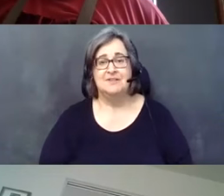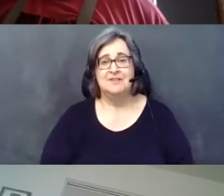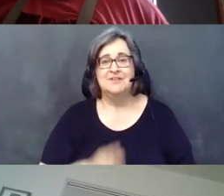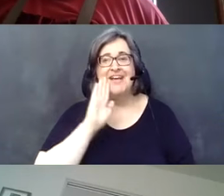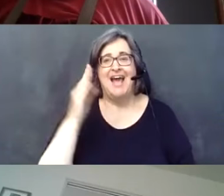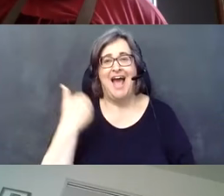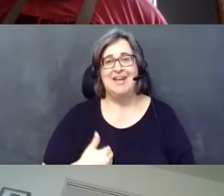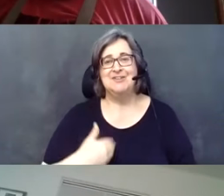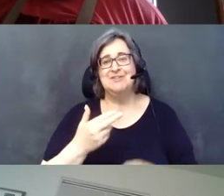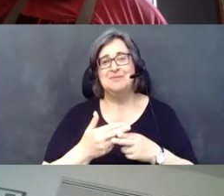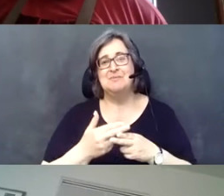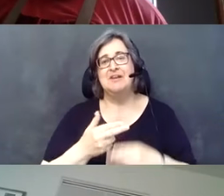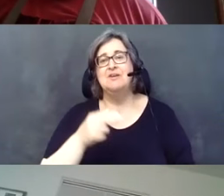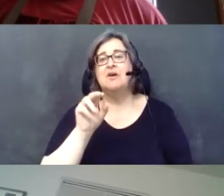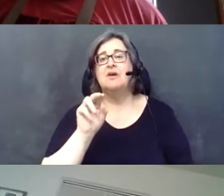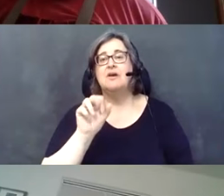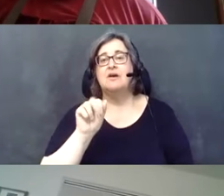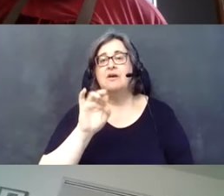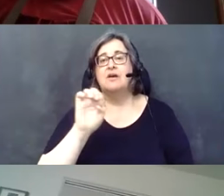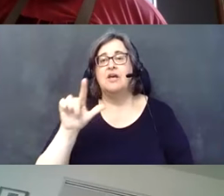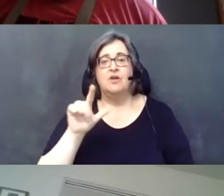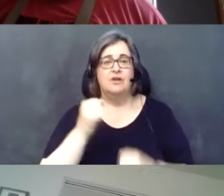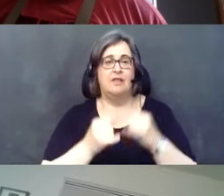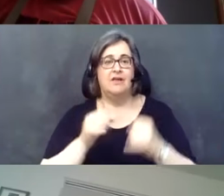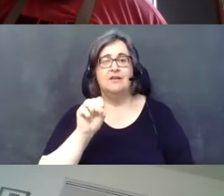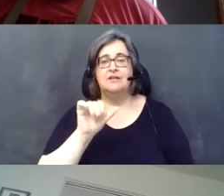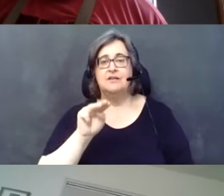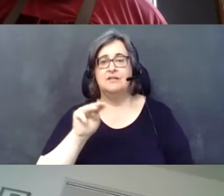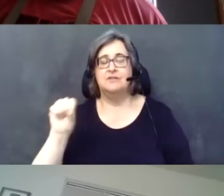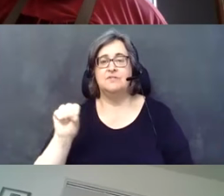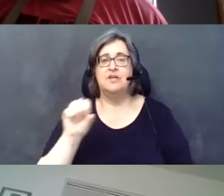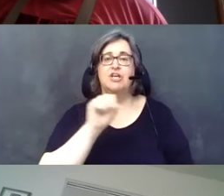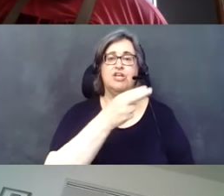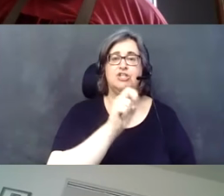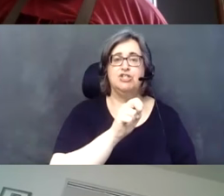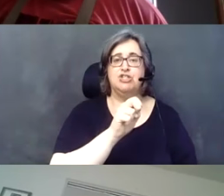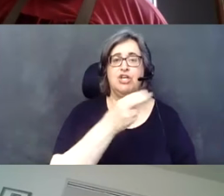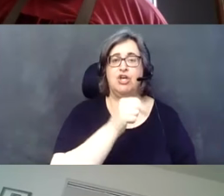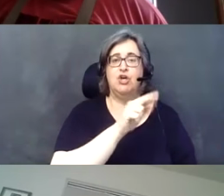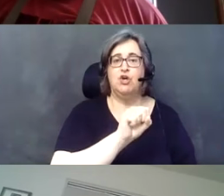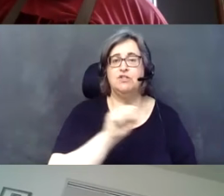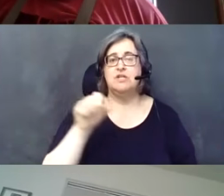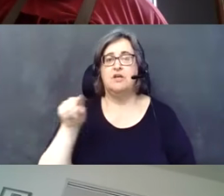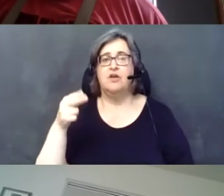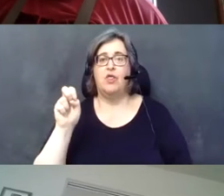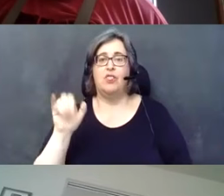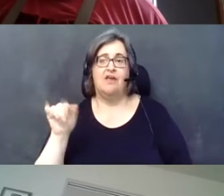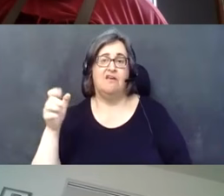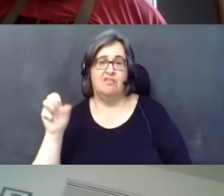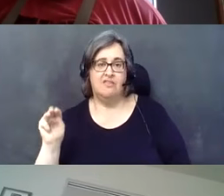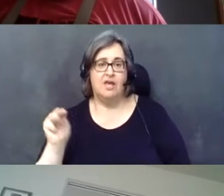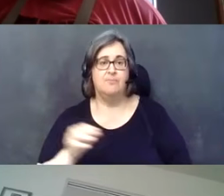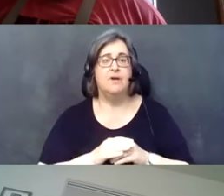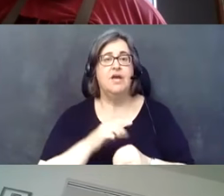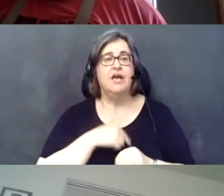Hi, everyone. My name is Ariel Sims. My pronouns are she, hers, or they, them. I'm the Senior Program Manager and Attorney